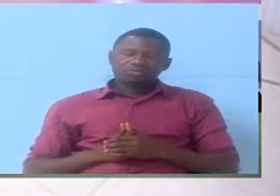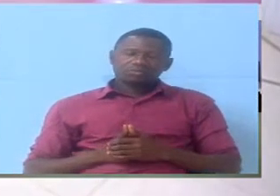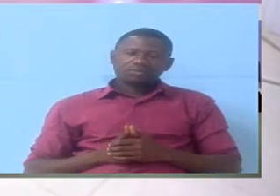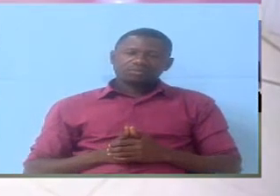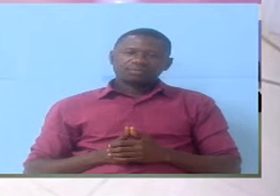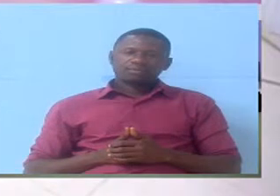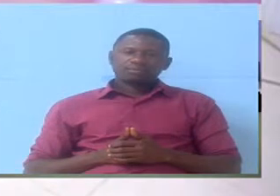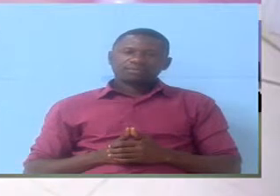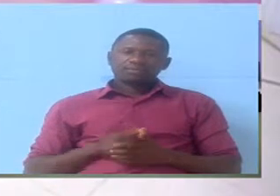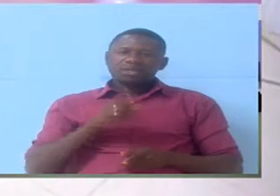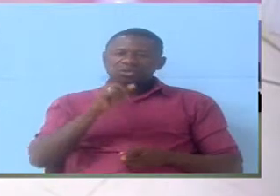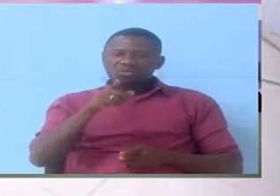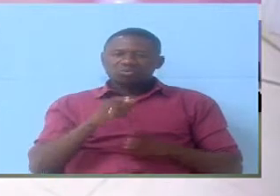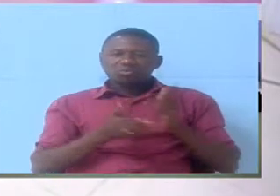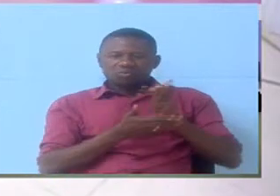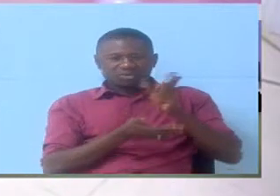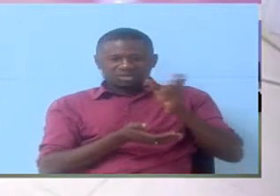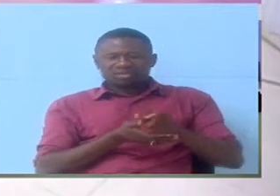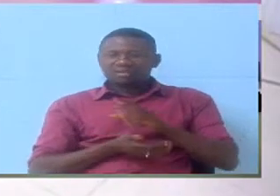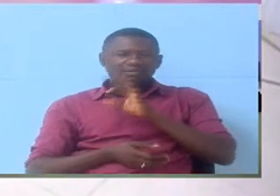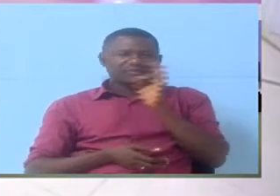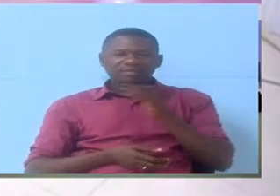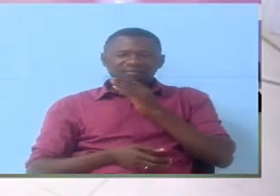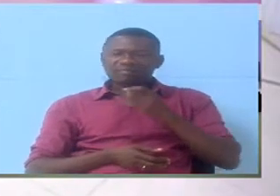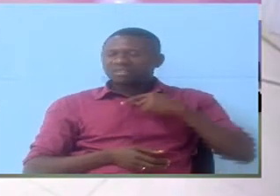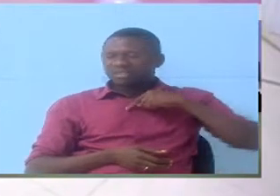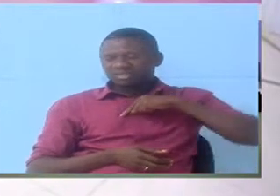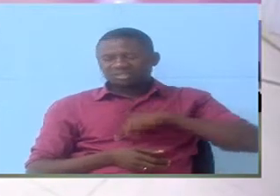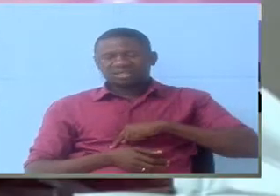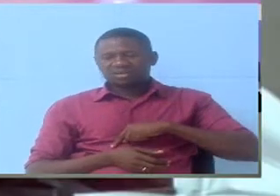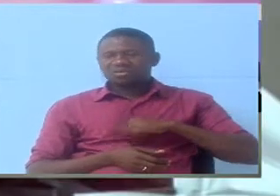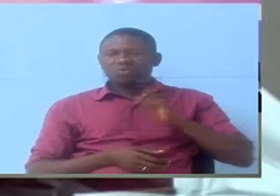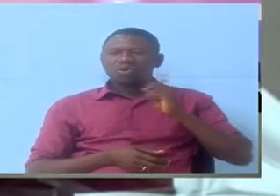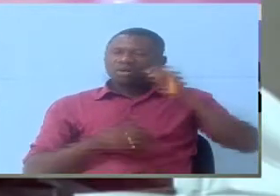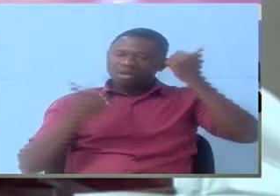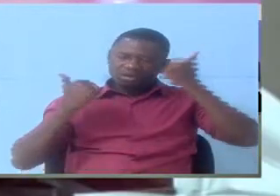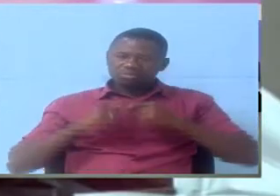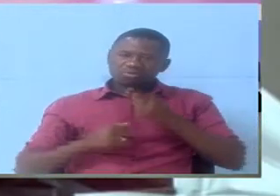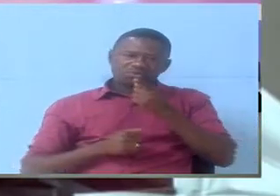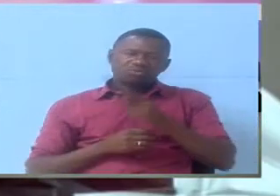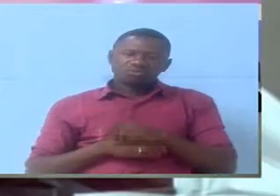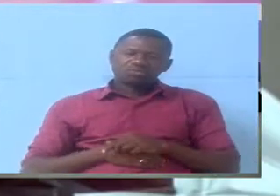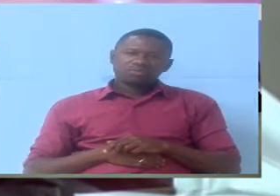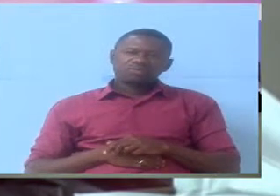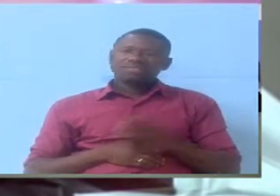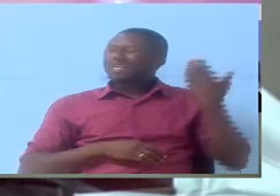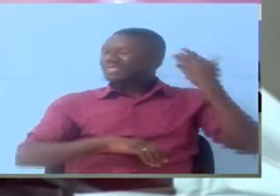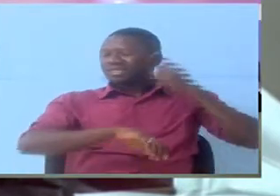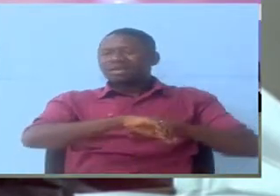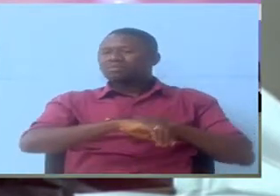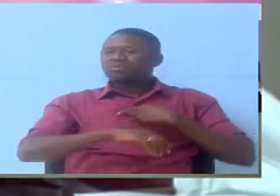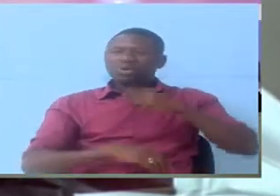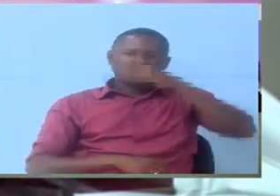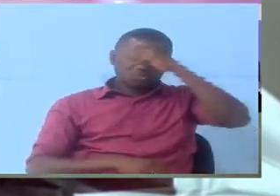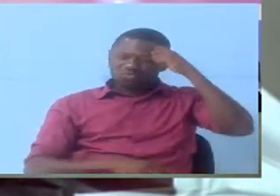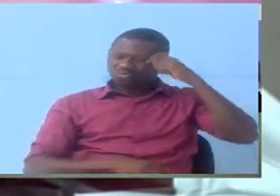you. We are doing service to your country and to your people.